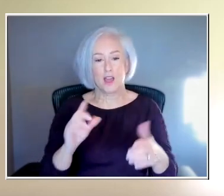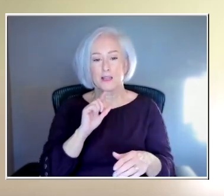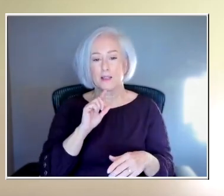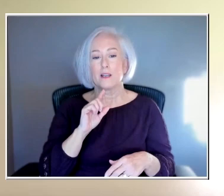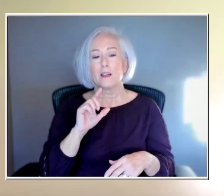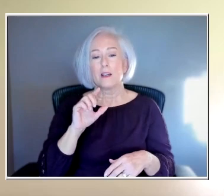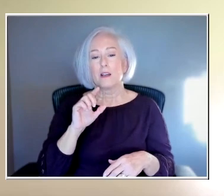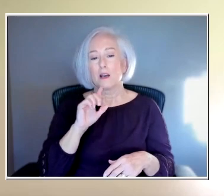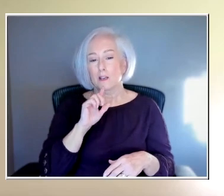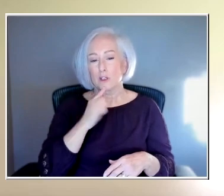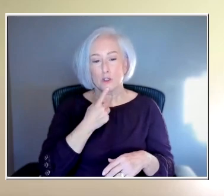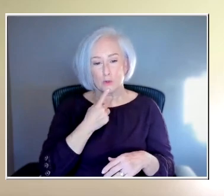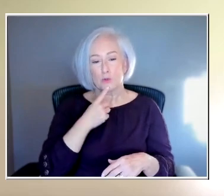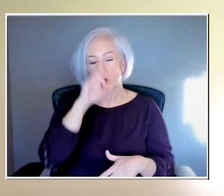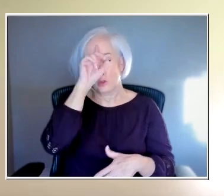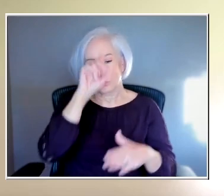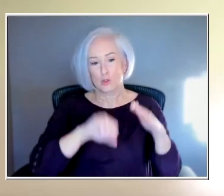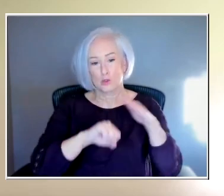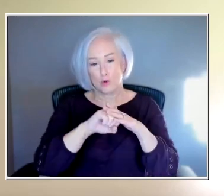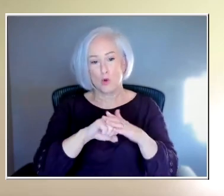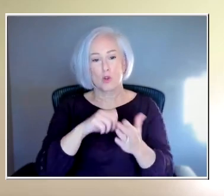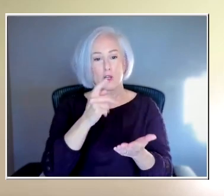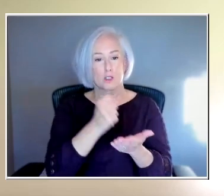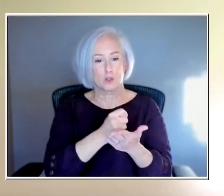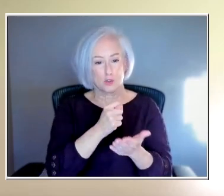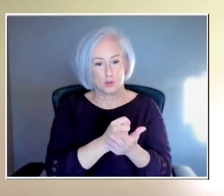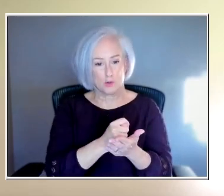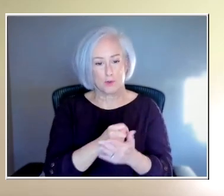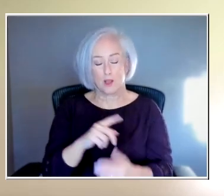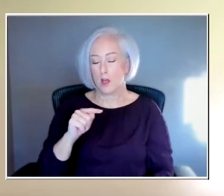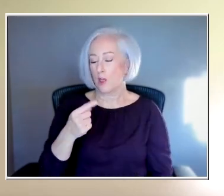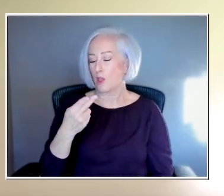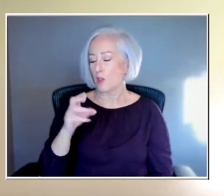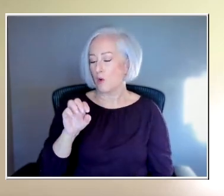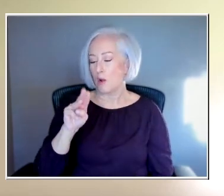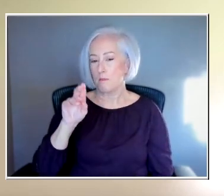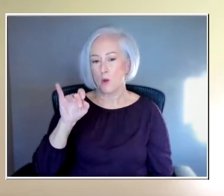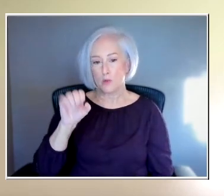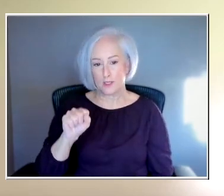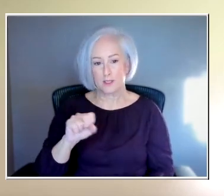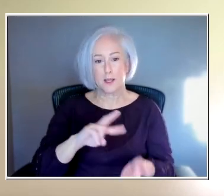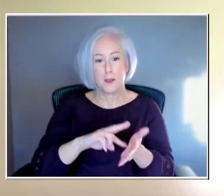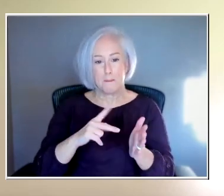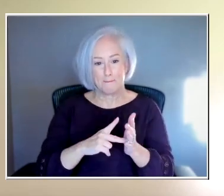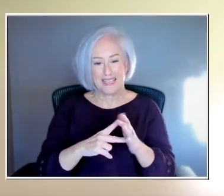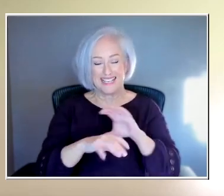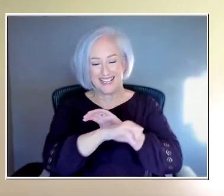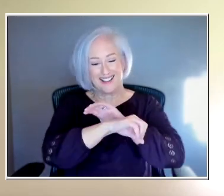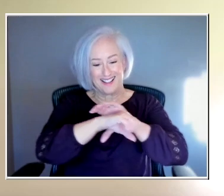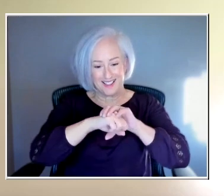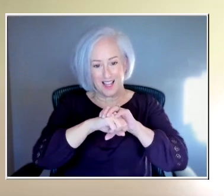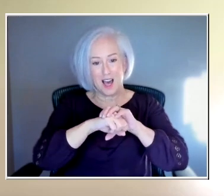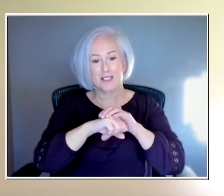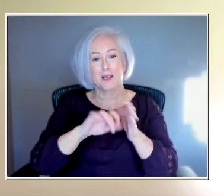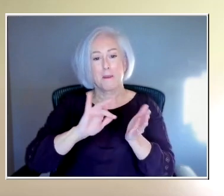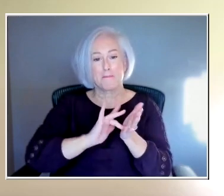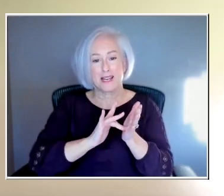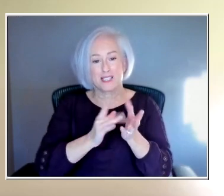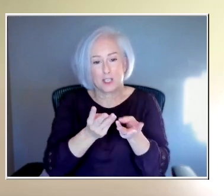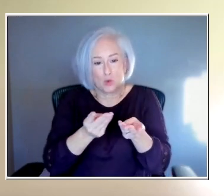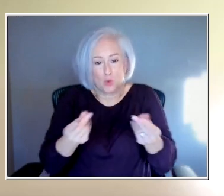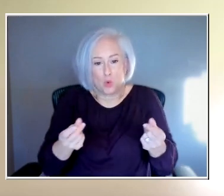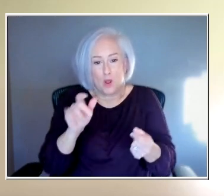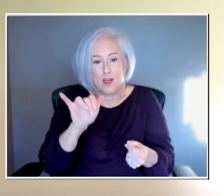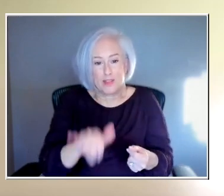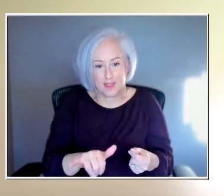here, like a thrombolysis, which is a clot-busting medication, and a thrombectomy, which is a procedure where the interventionalist